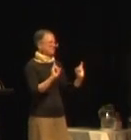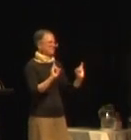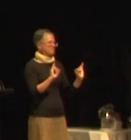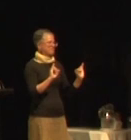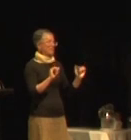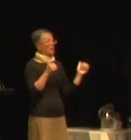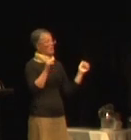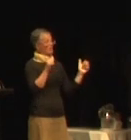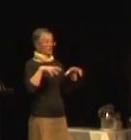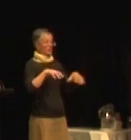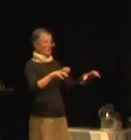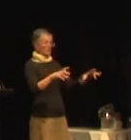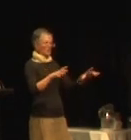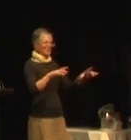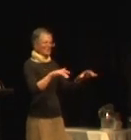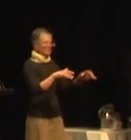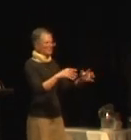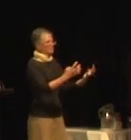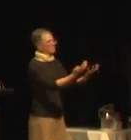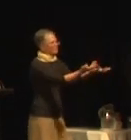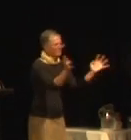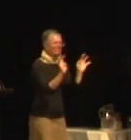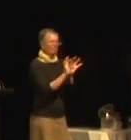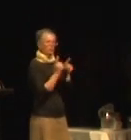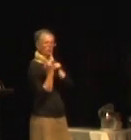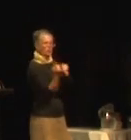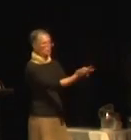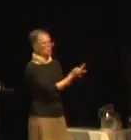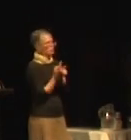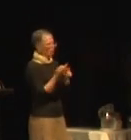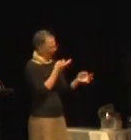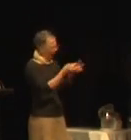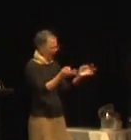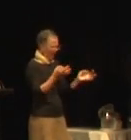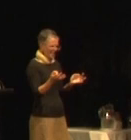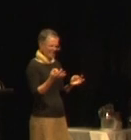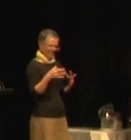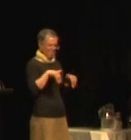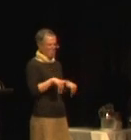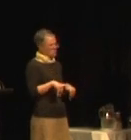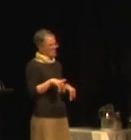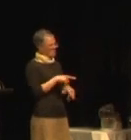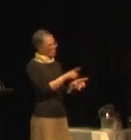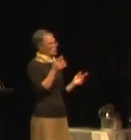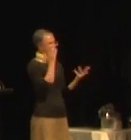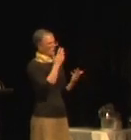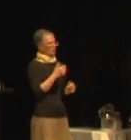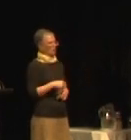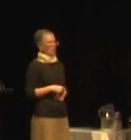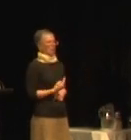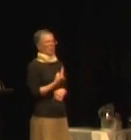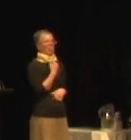afterwards. And I asked them what they thought about museums. And they all literally said, bleh.